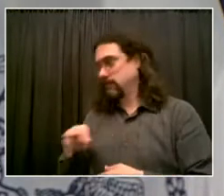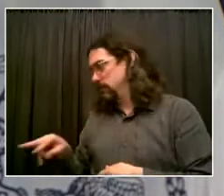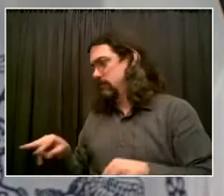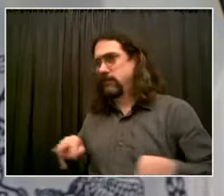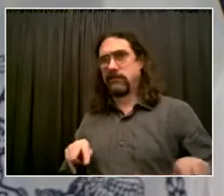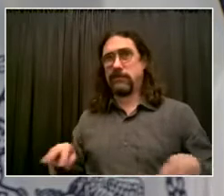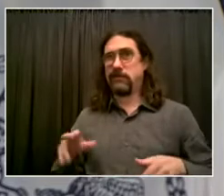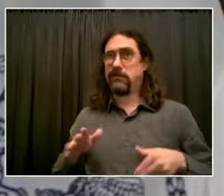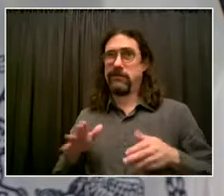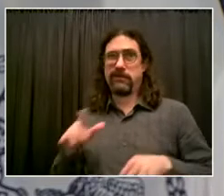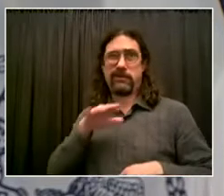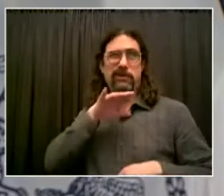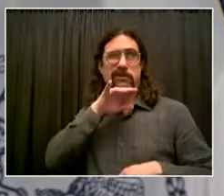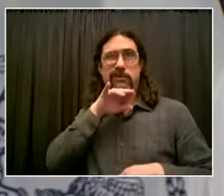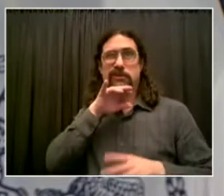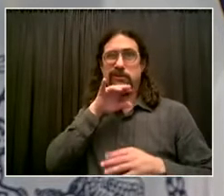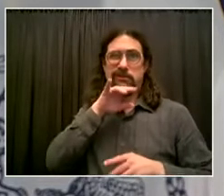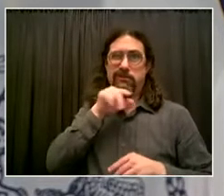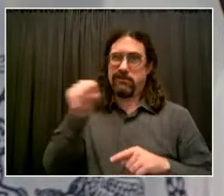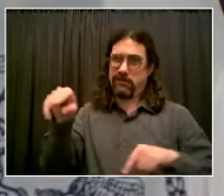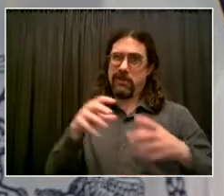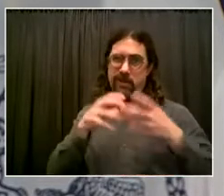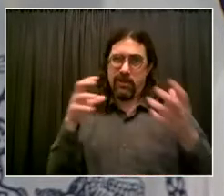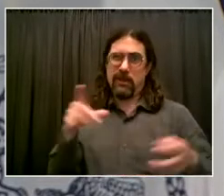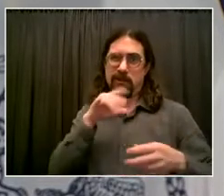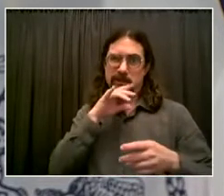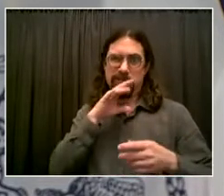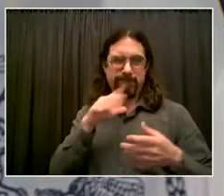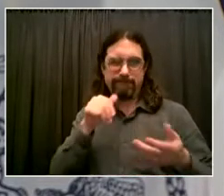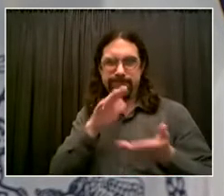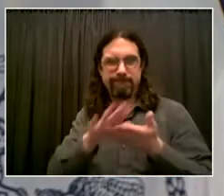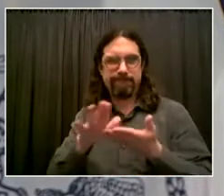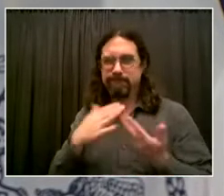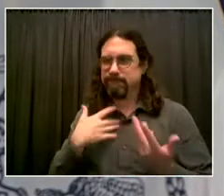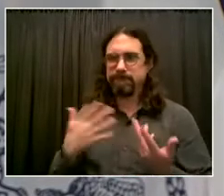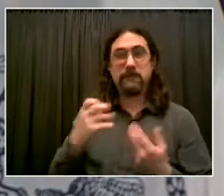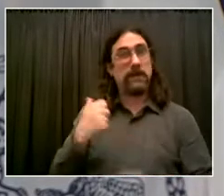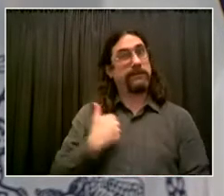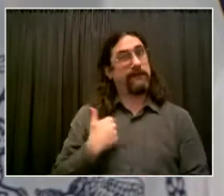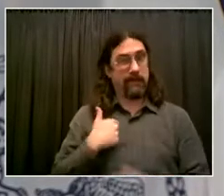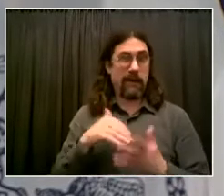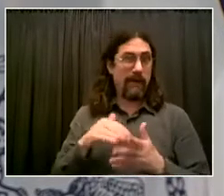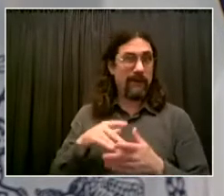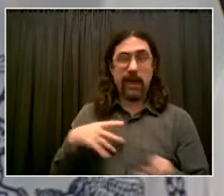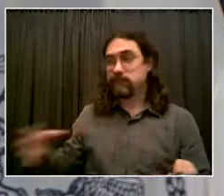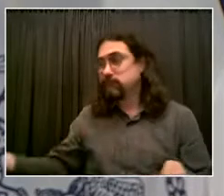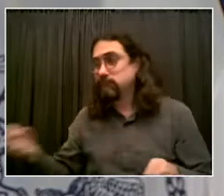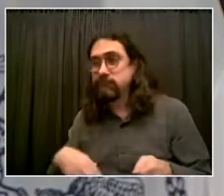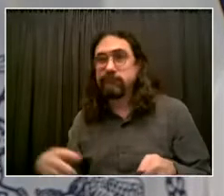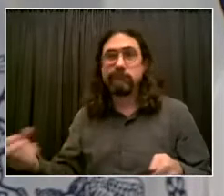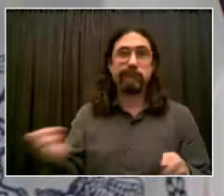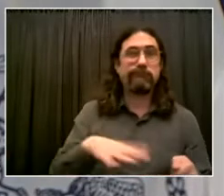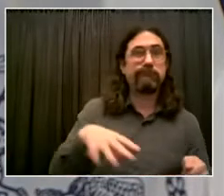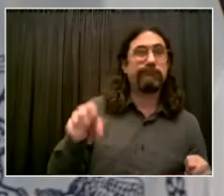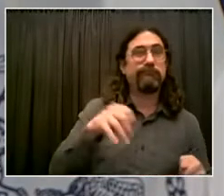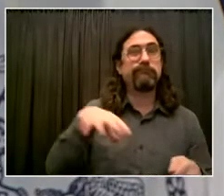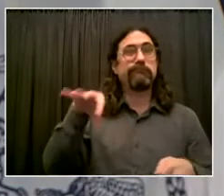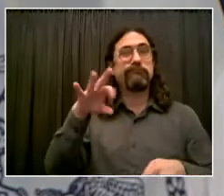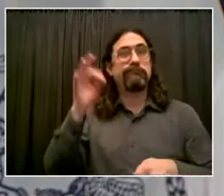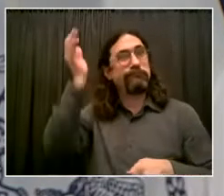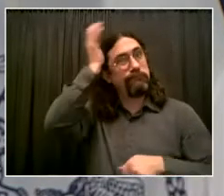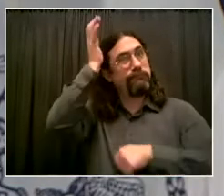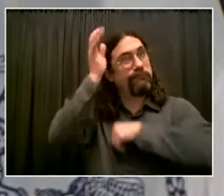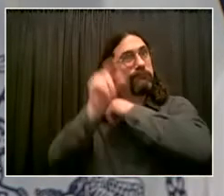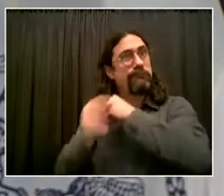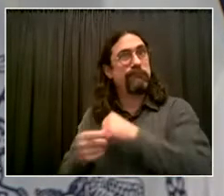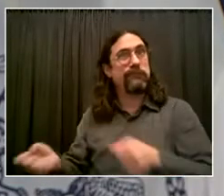wondering, specifically, is there a sense of exactly what happened here? Was it just the reduction in sanitation